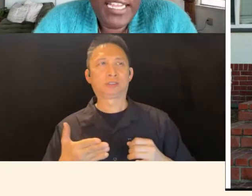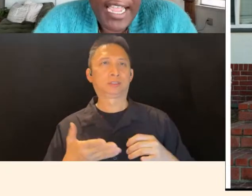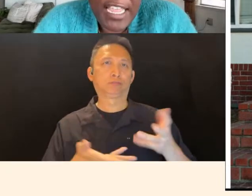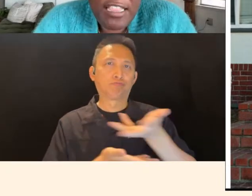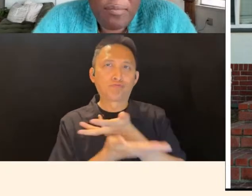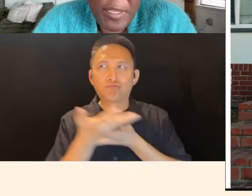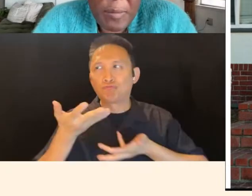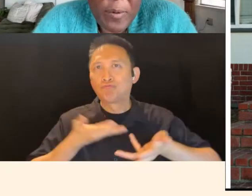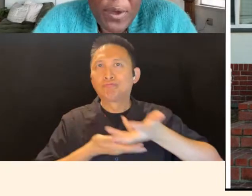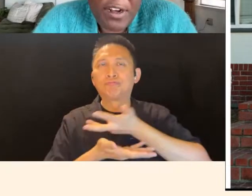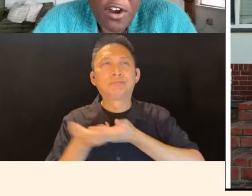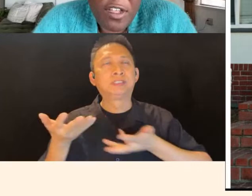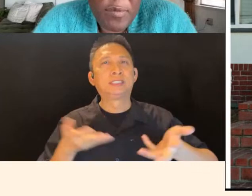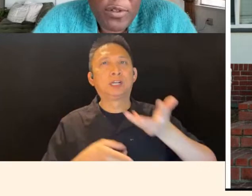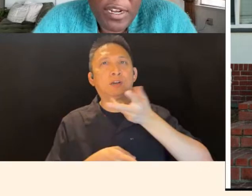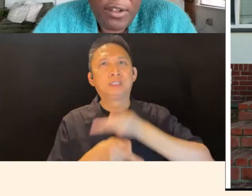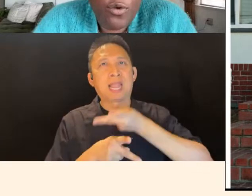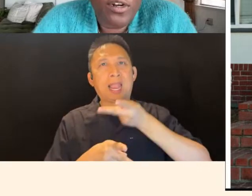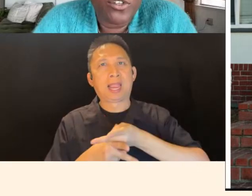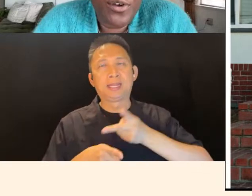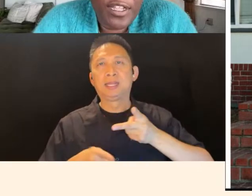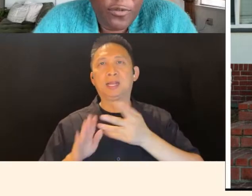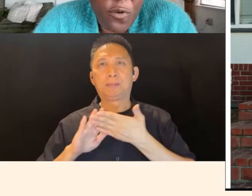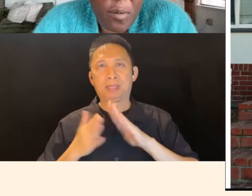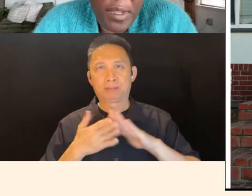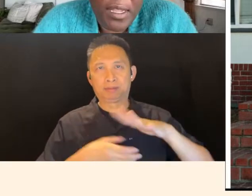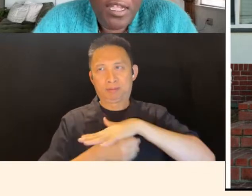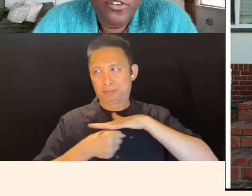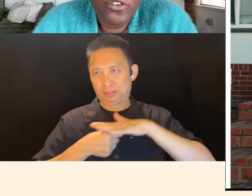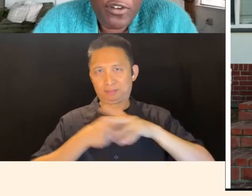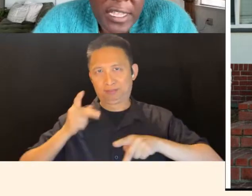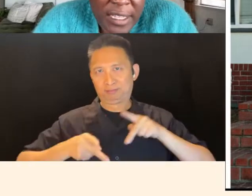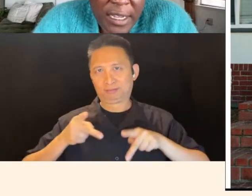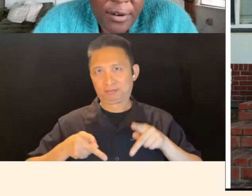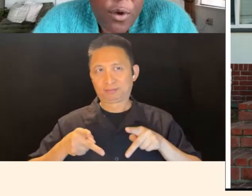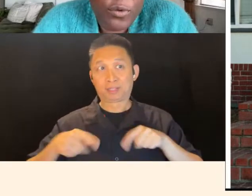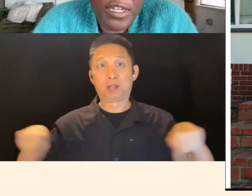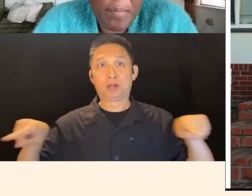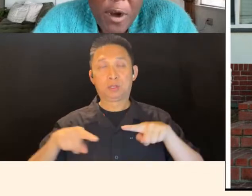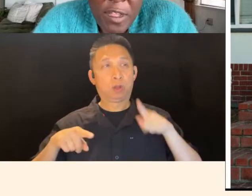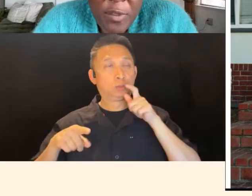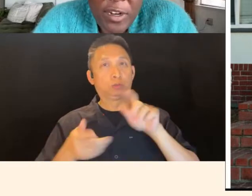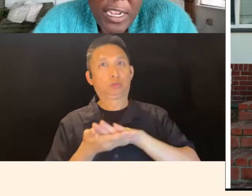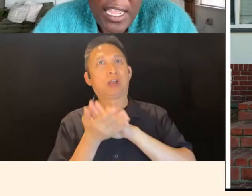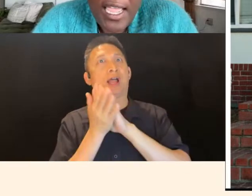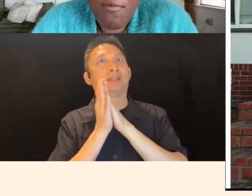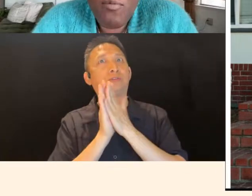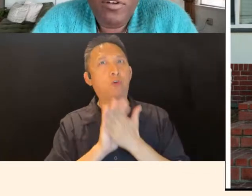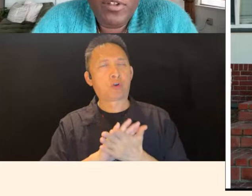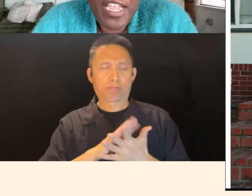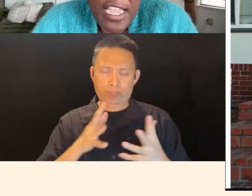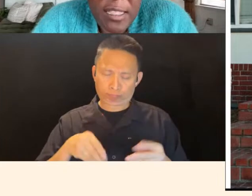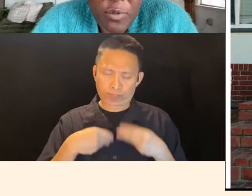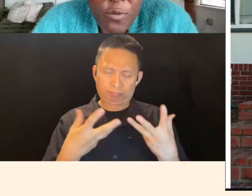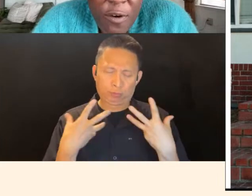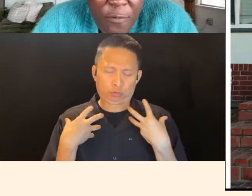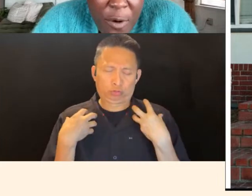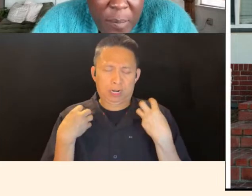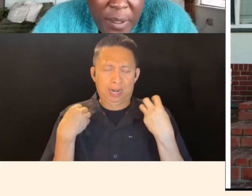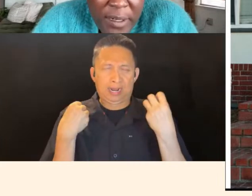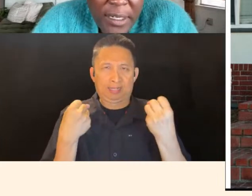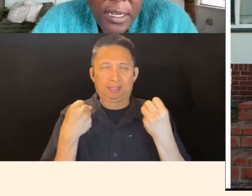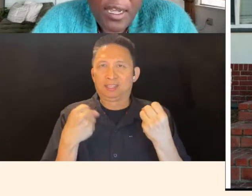to retain the people in our community who are transforming, strengthening, and holding up our community. We want to retain them